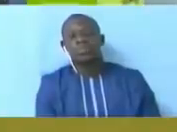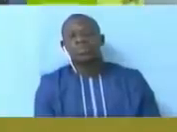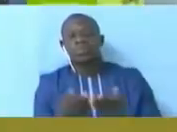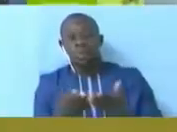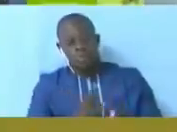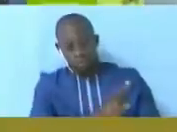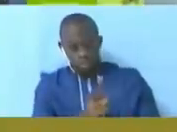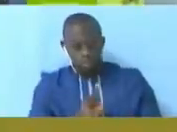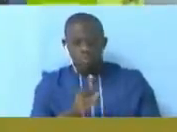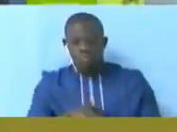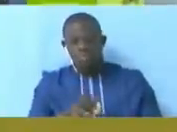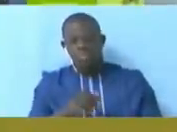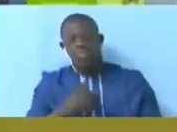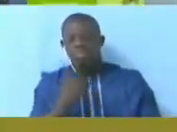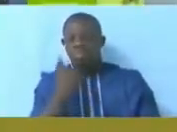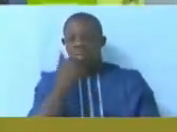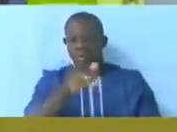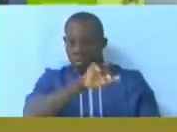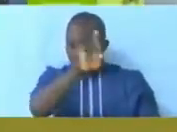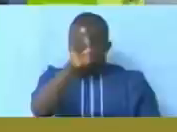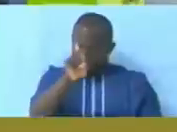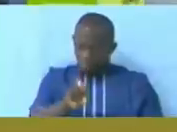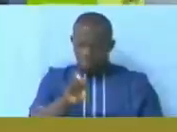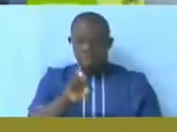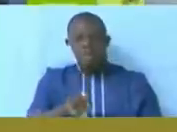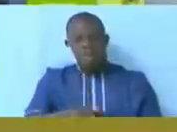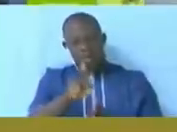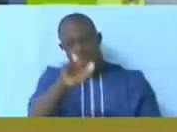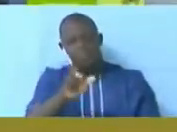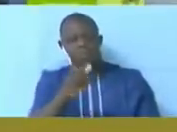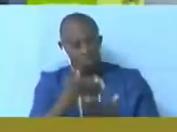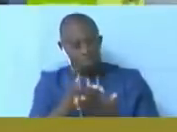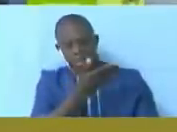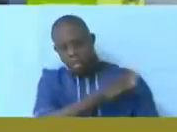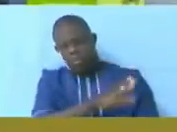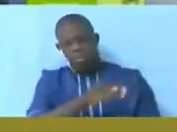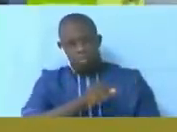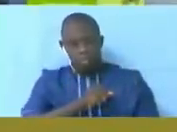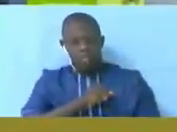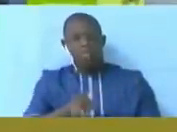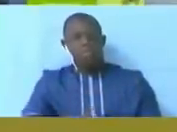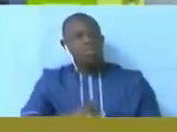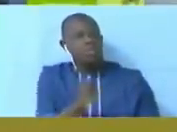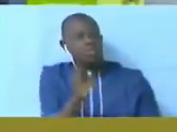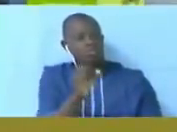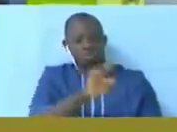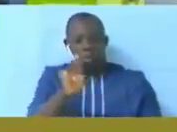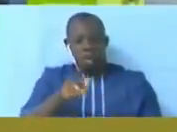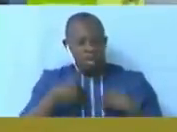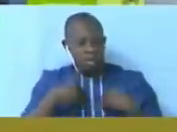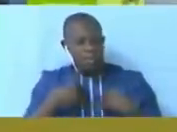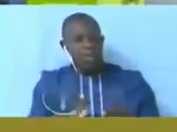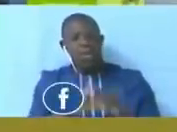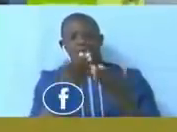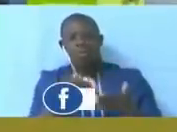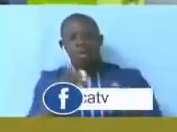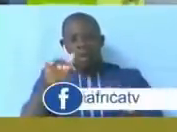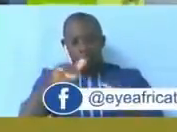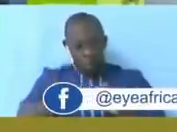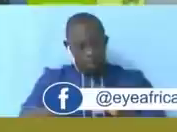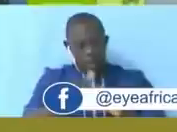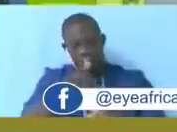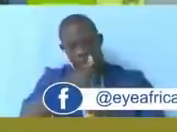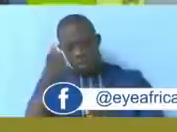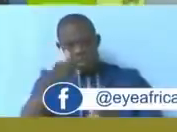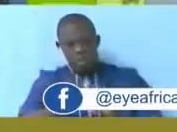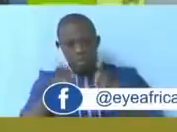we asked him to recuse himself. He refused. So we met as a defense team and decided that some members of the defense team should withdraw